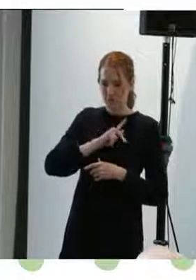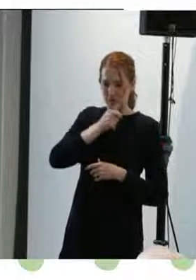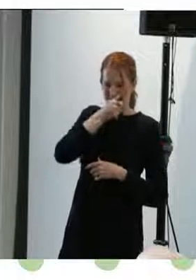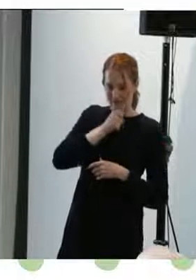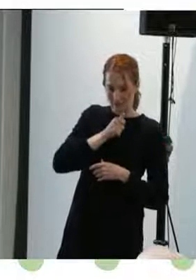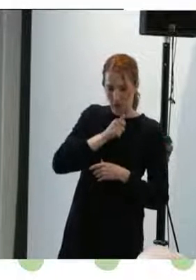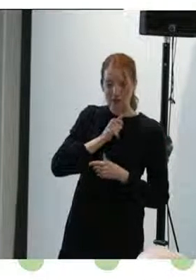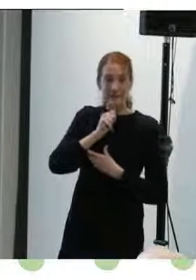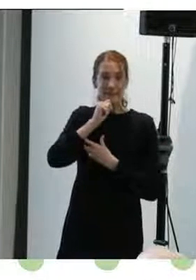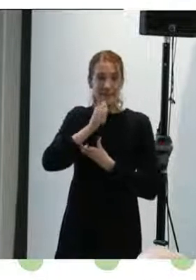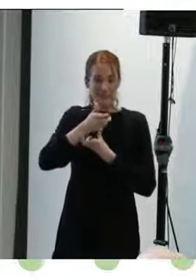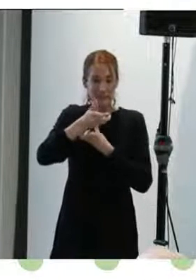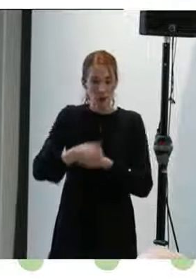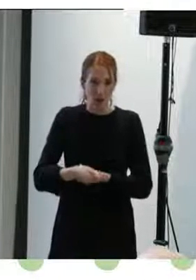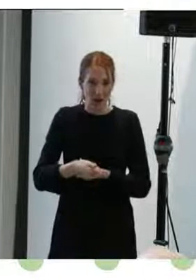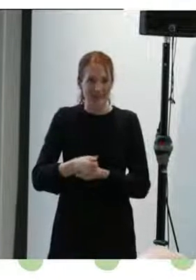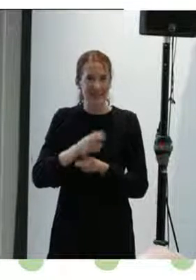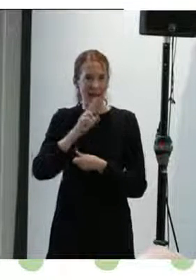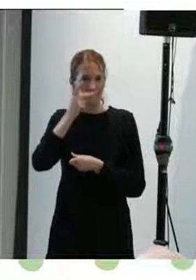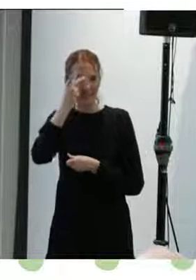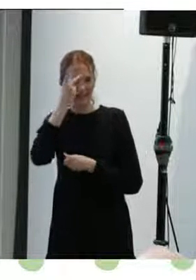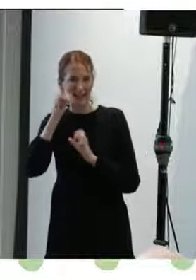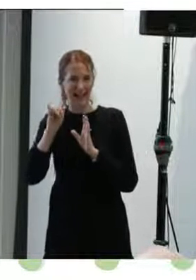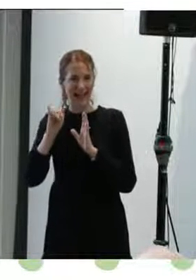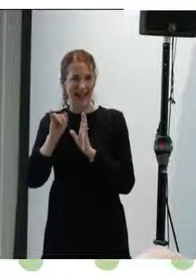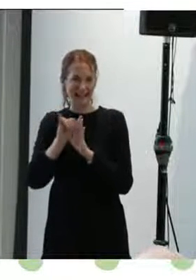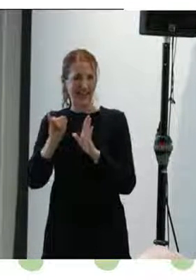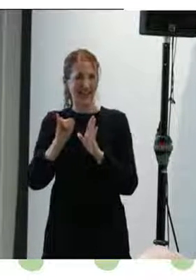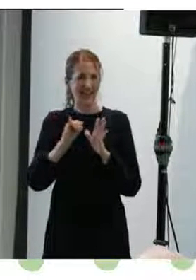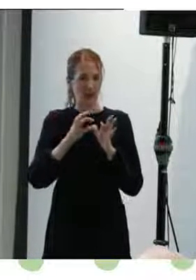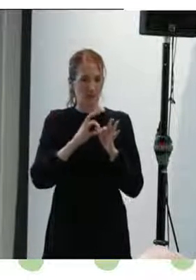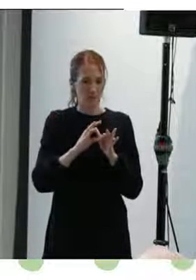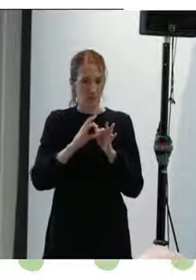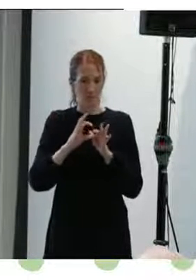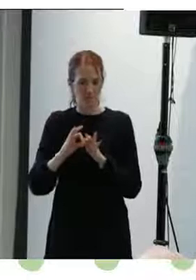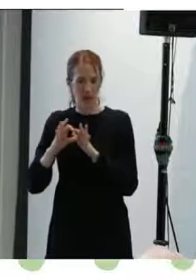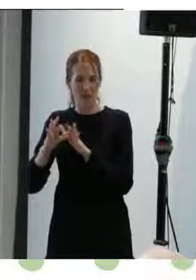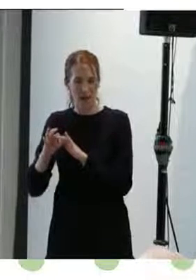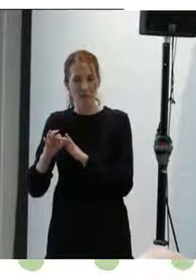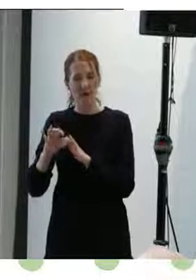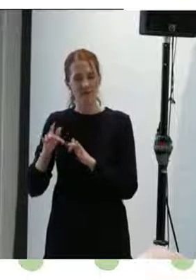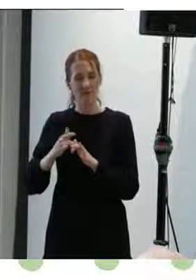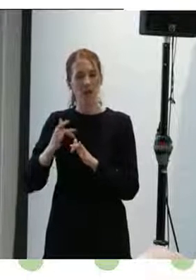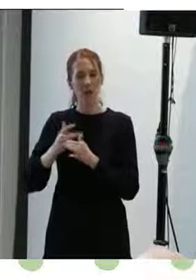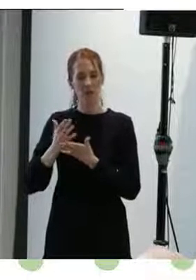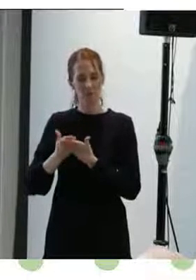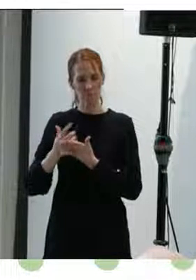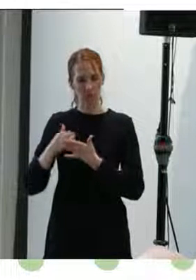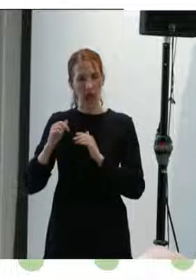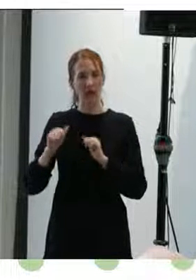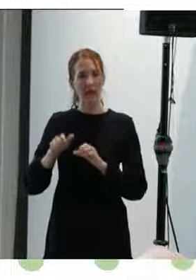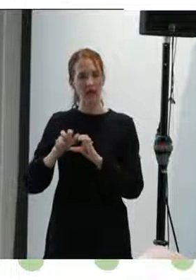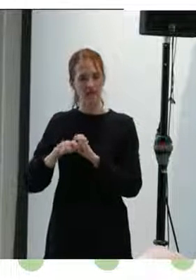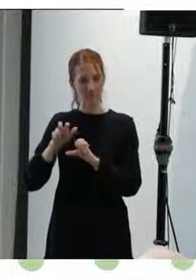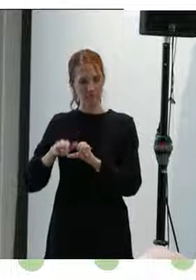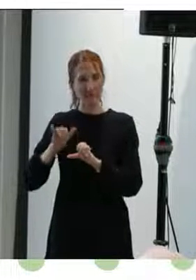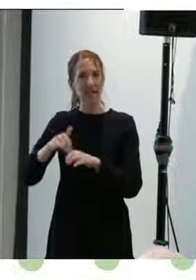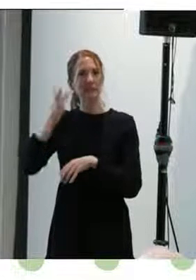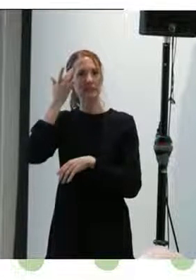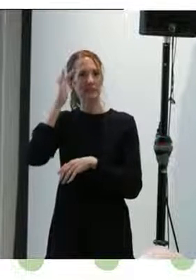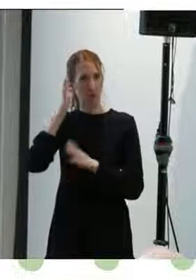political identity often serves to justify disengagement as a safe and smart and shrewd